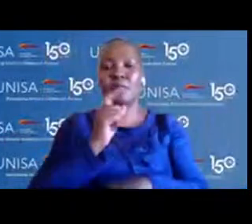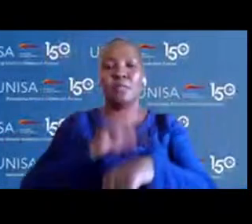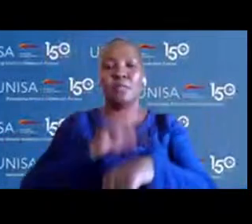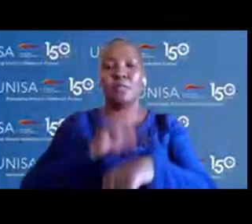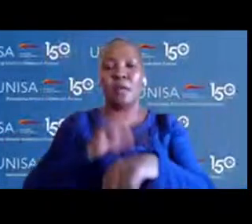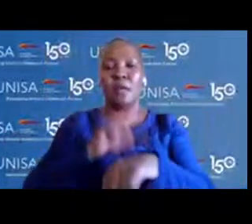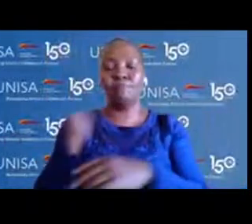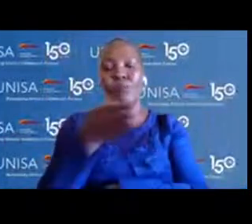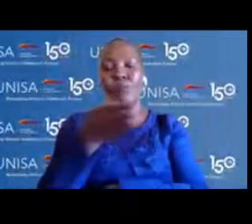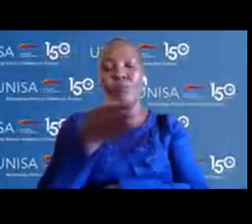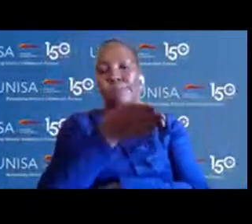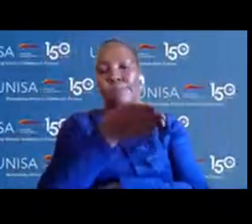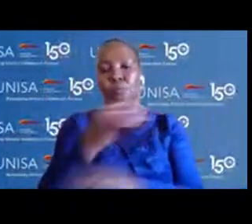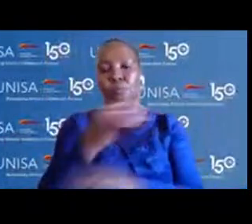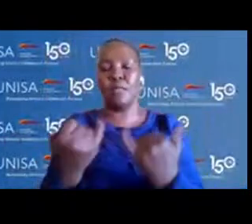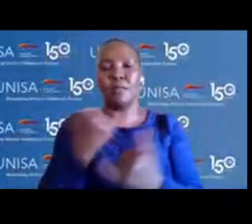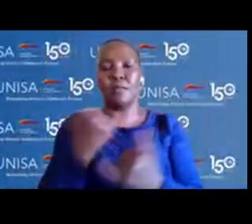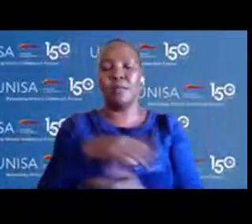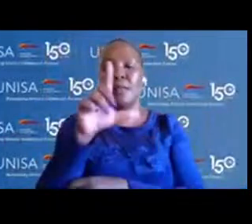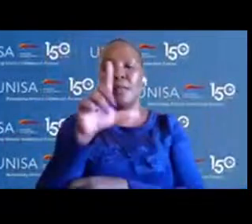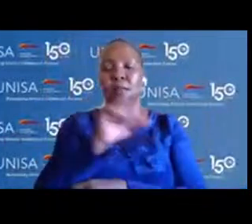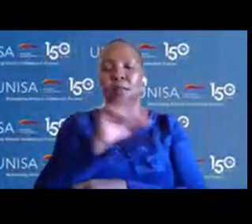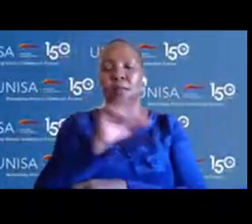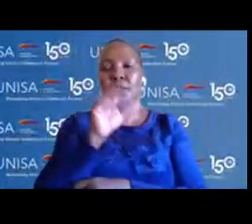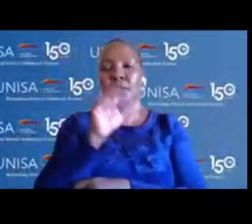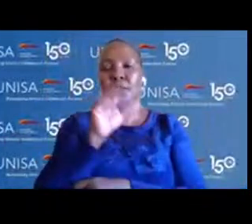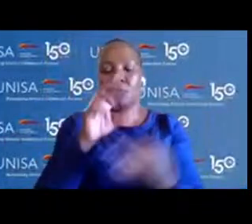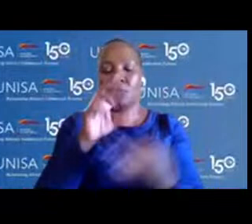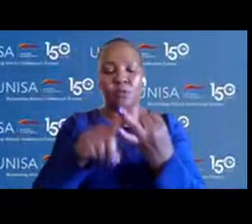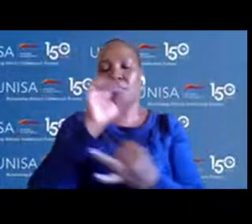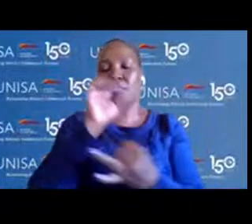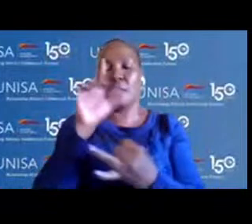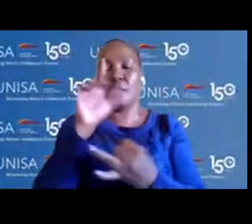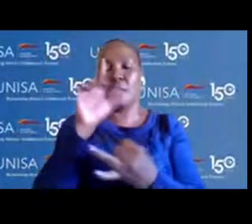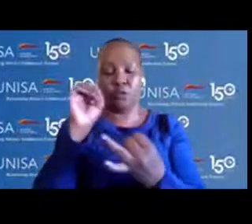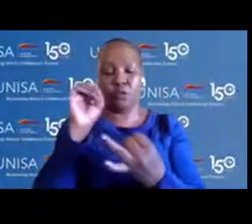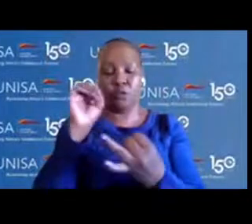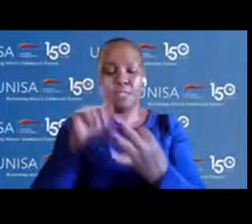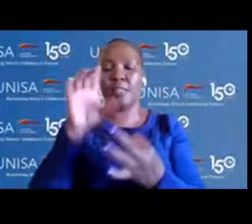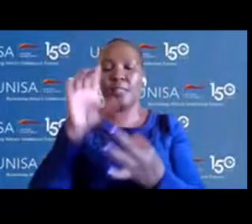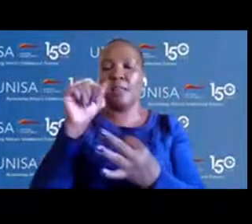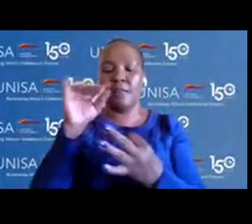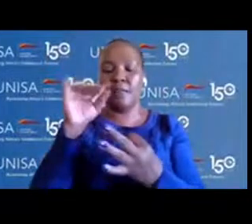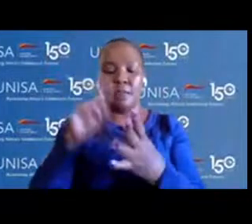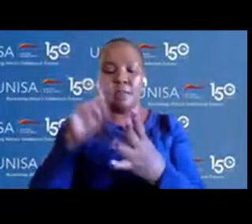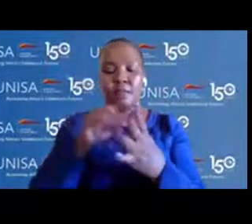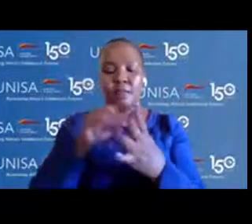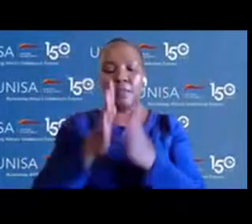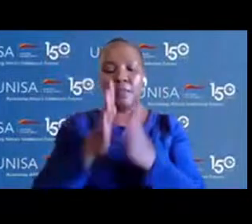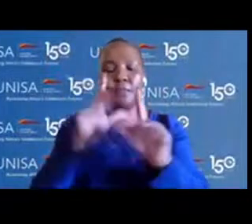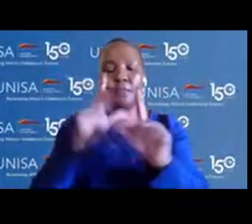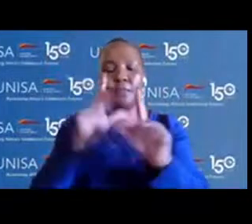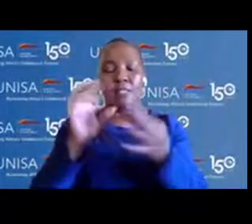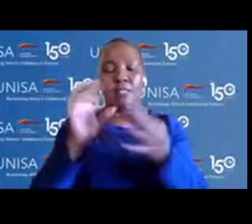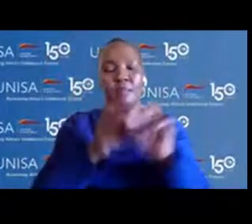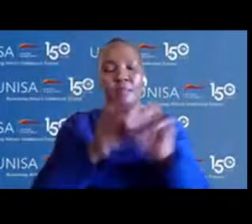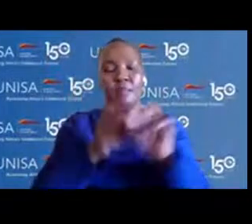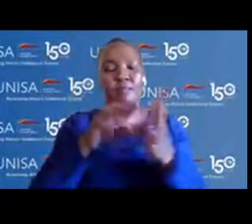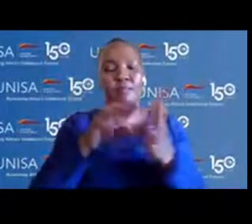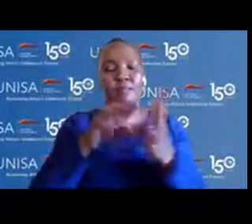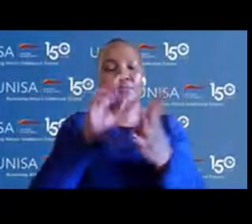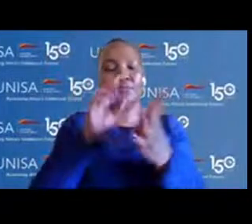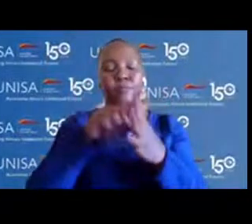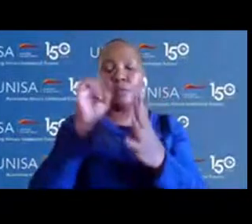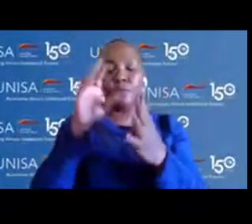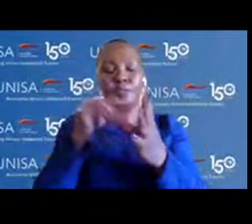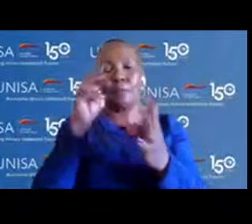with us. Lazarus, Salosh, David, our sign language interpreter, Ms. Sophie